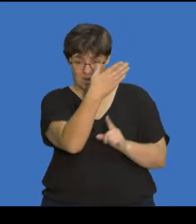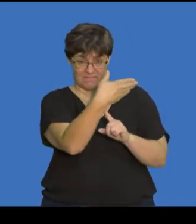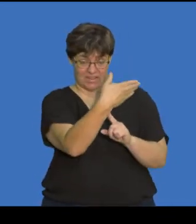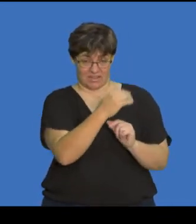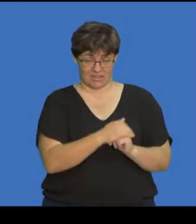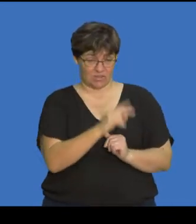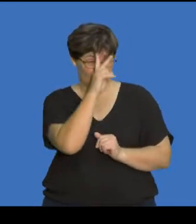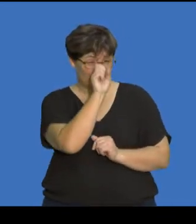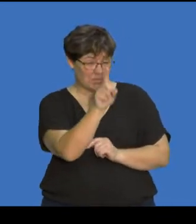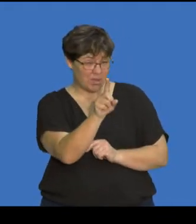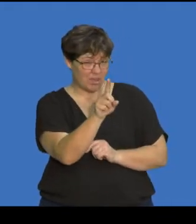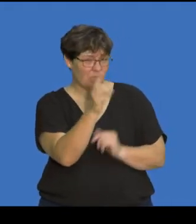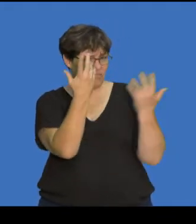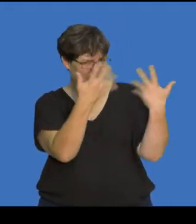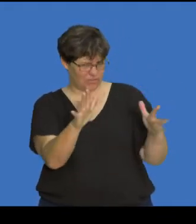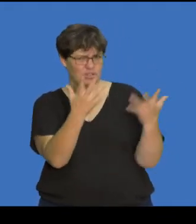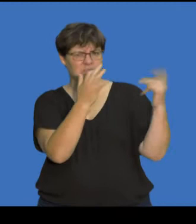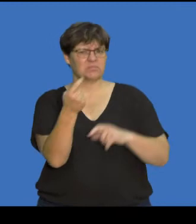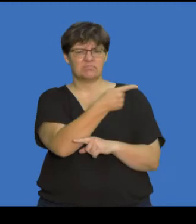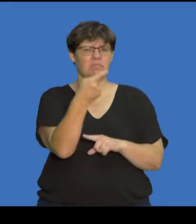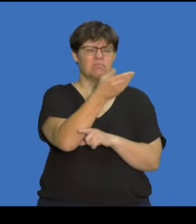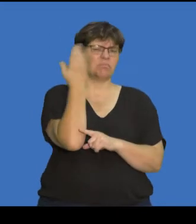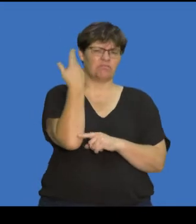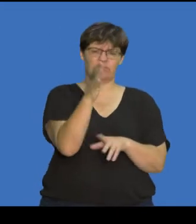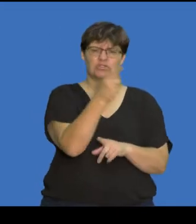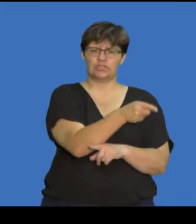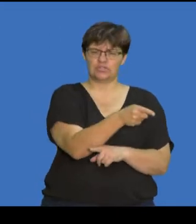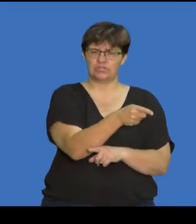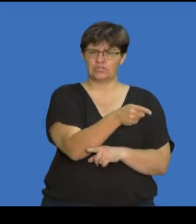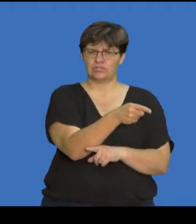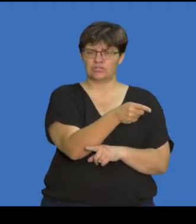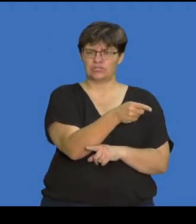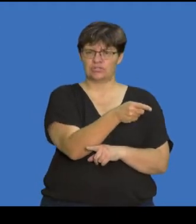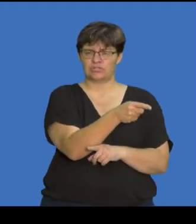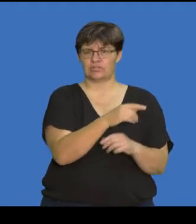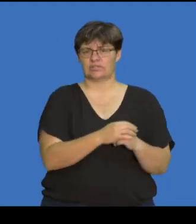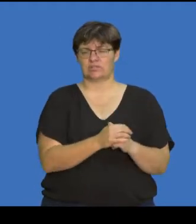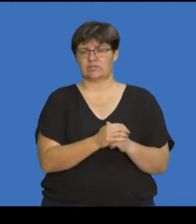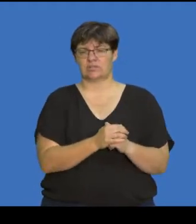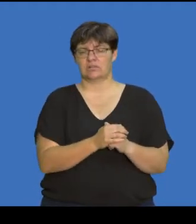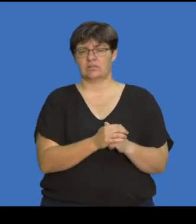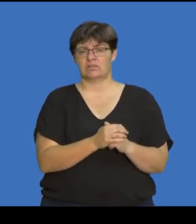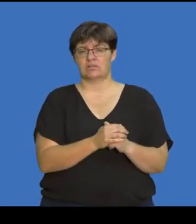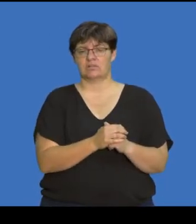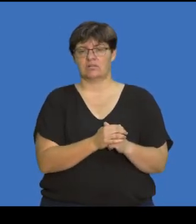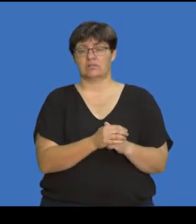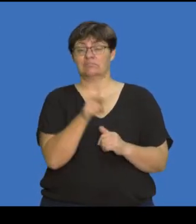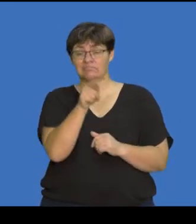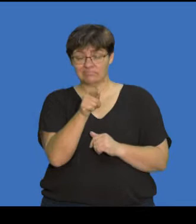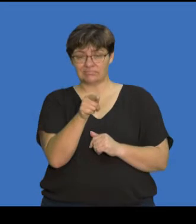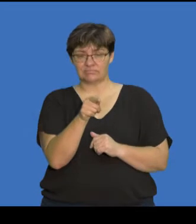Remember, we calculated that, didn't we? We calculated that, and that obviously was